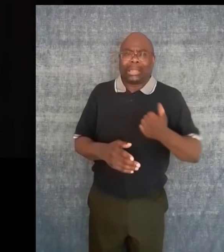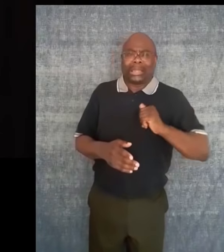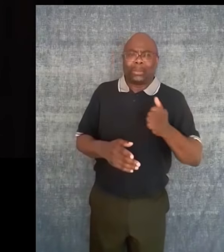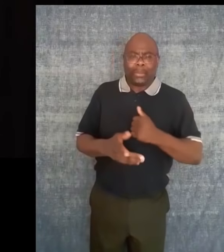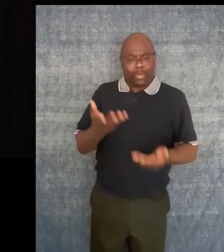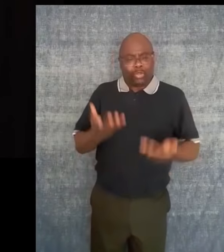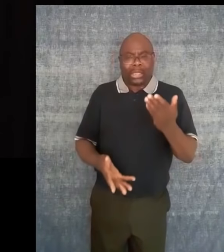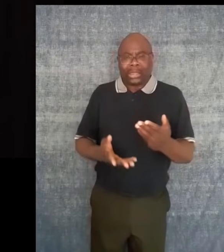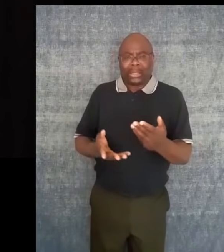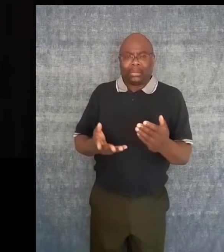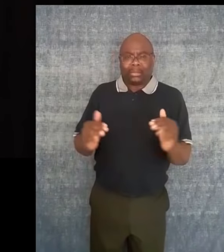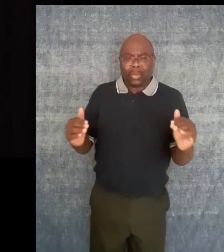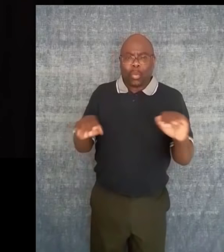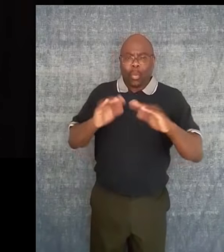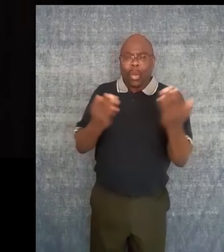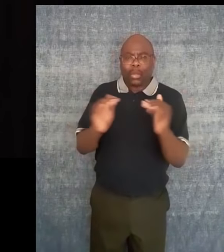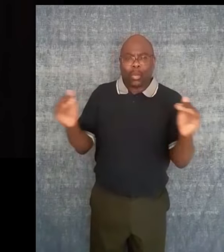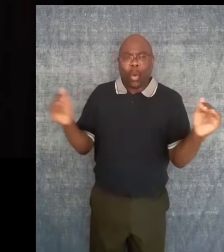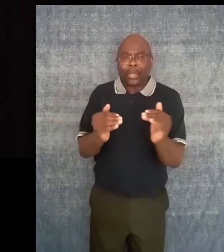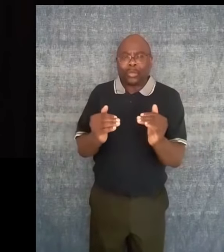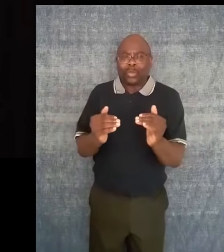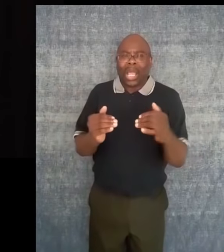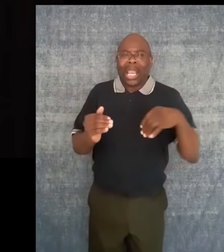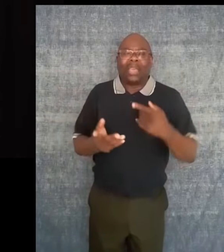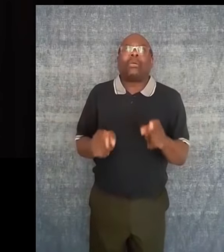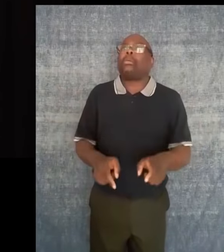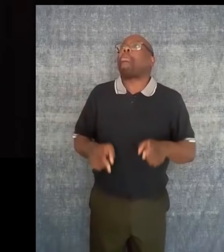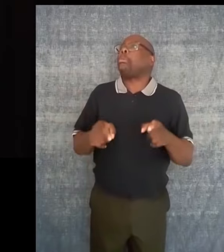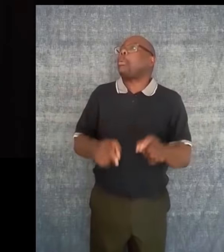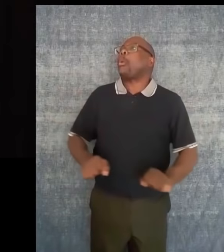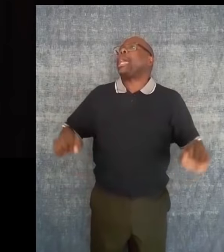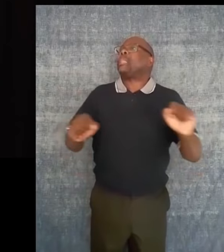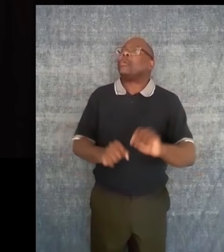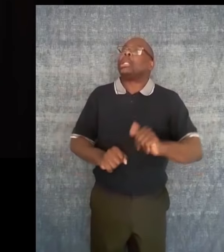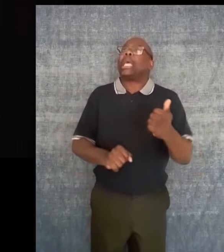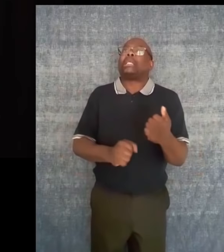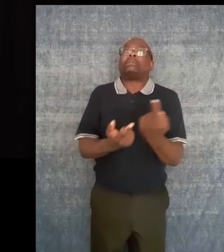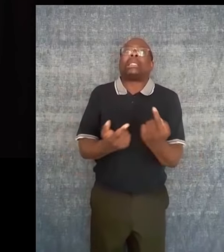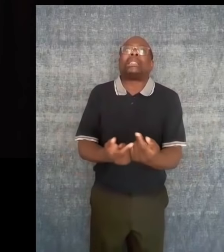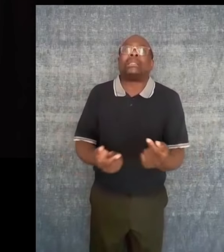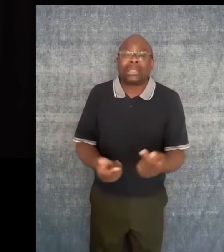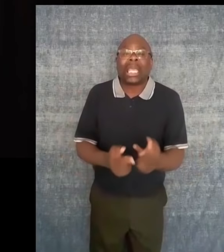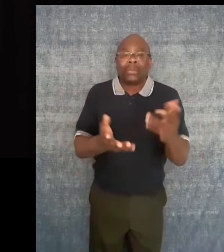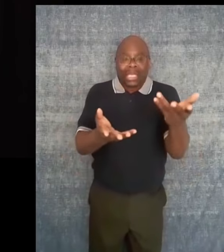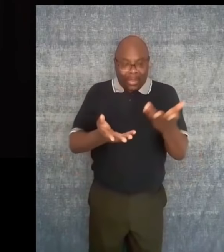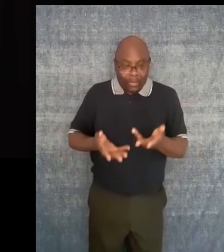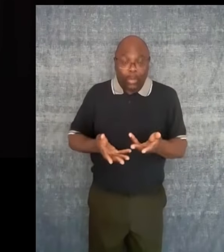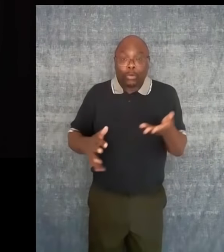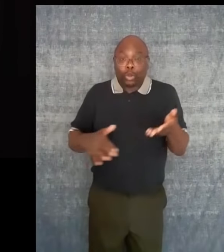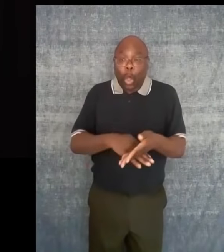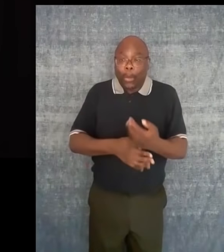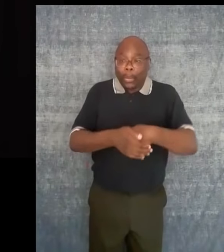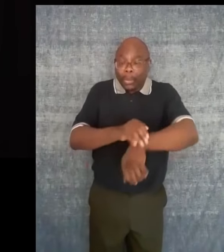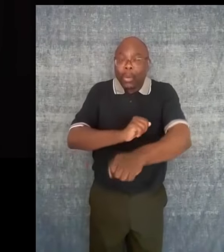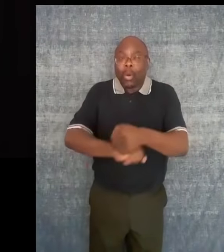and equality in this world. We shouldn't live passively just waiting for the next one, because God has given us the job